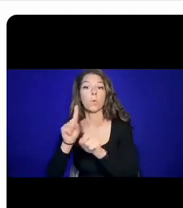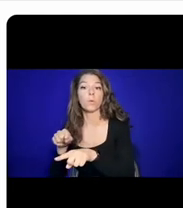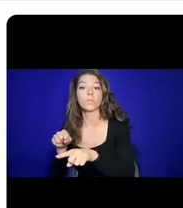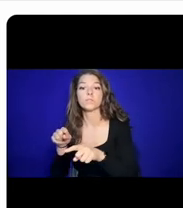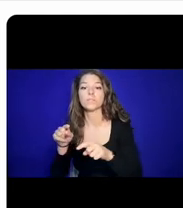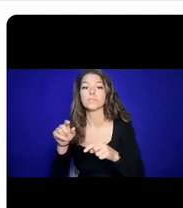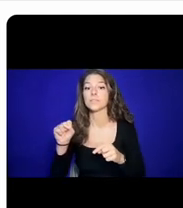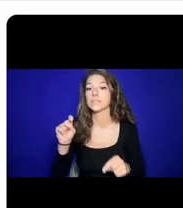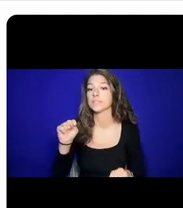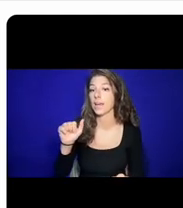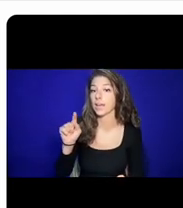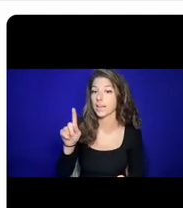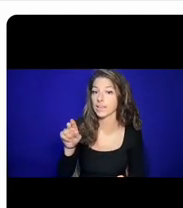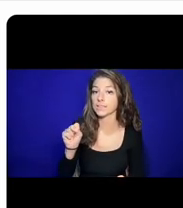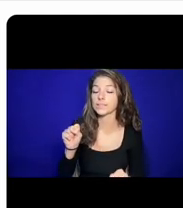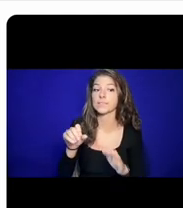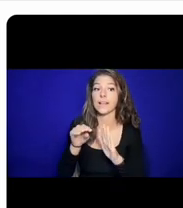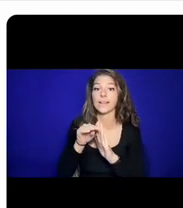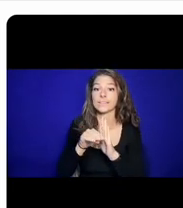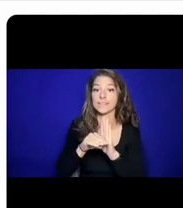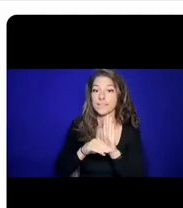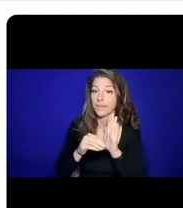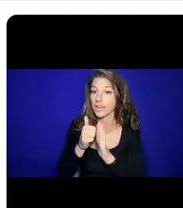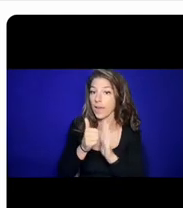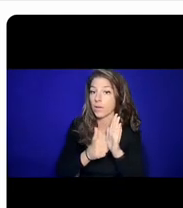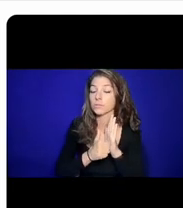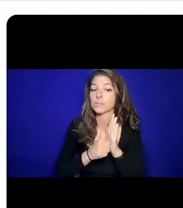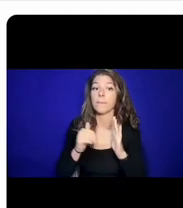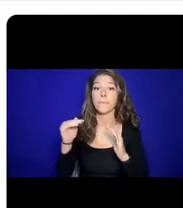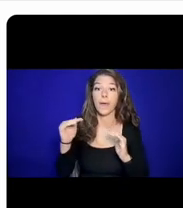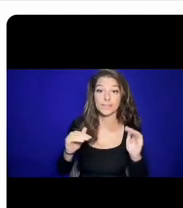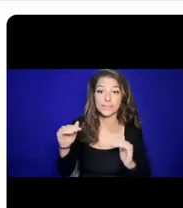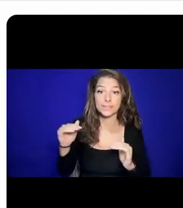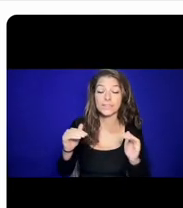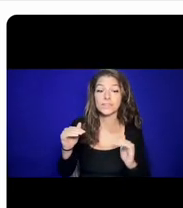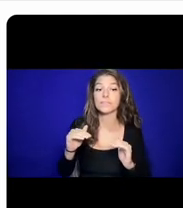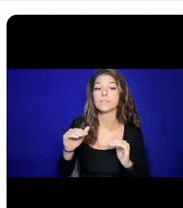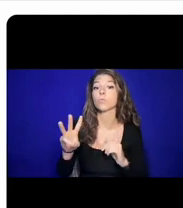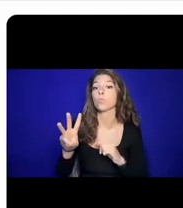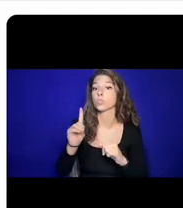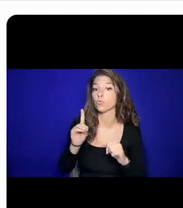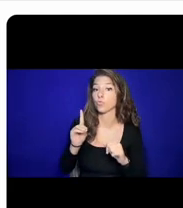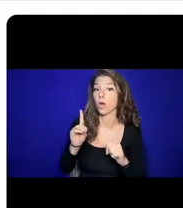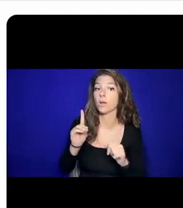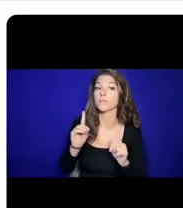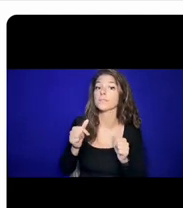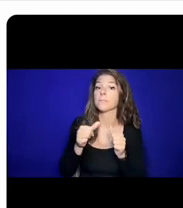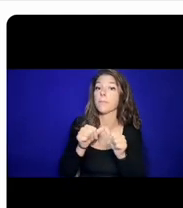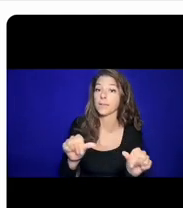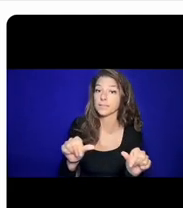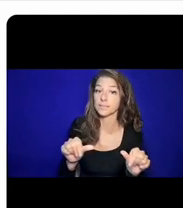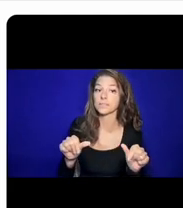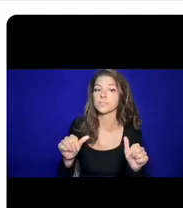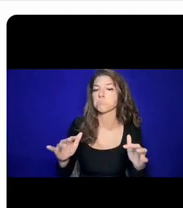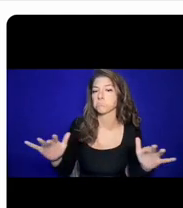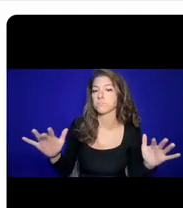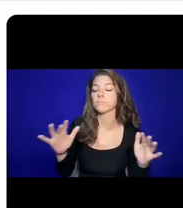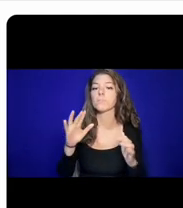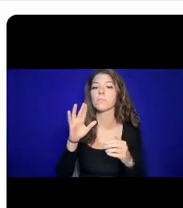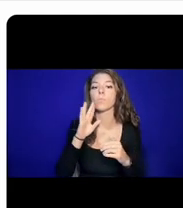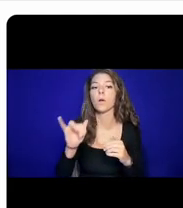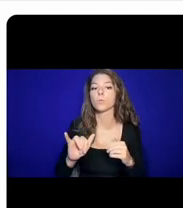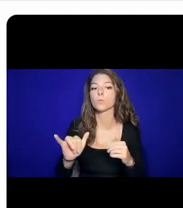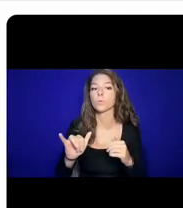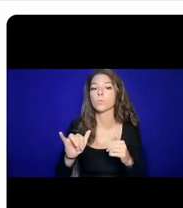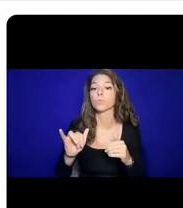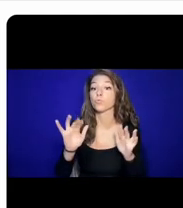at status, list of accounts, account balances, withdrawals and deposits, etc. And we'll